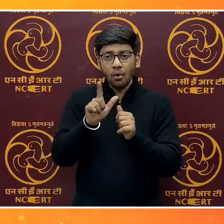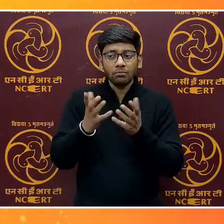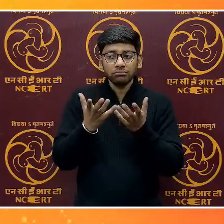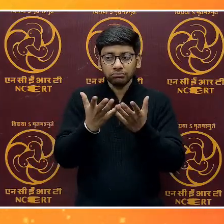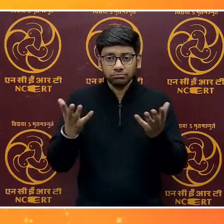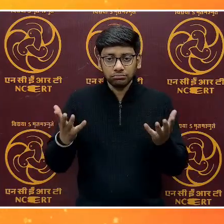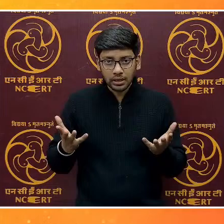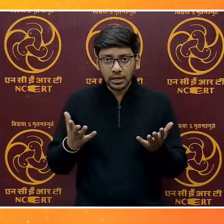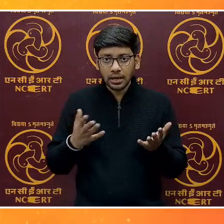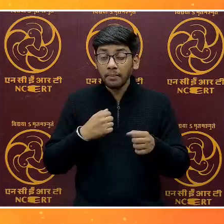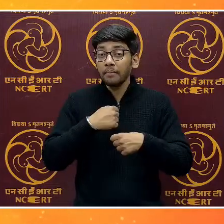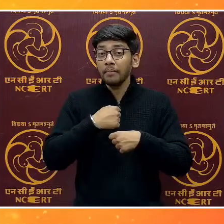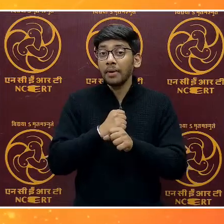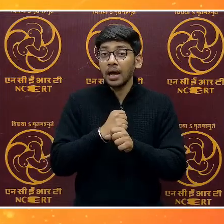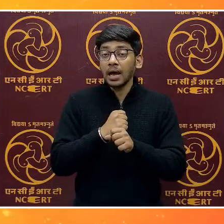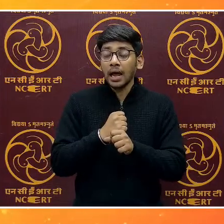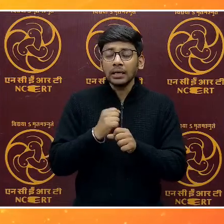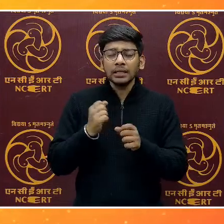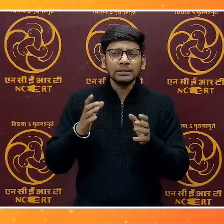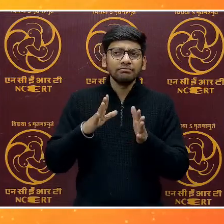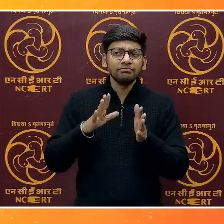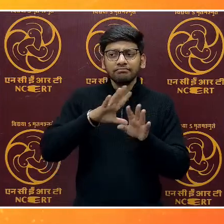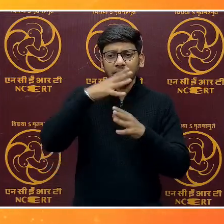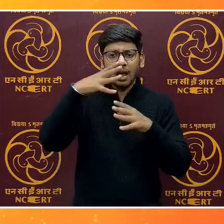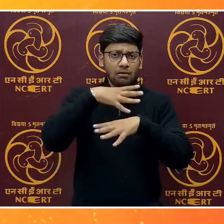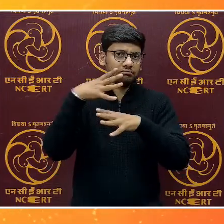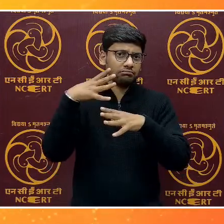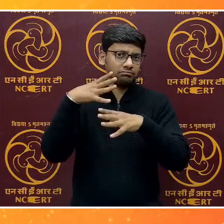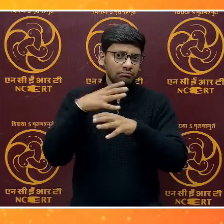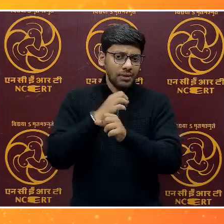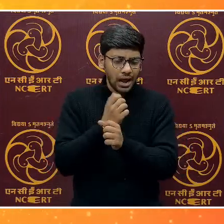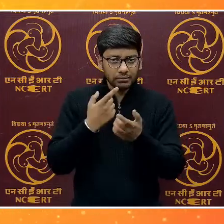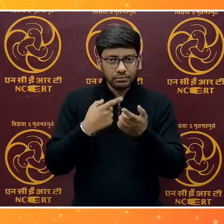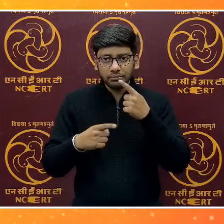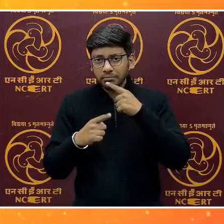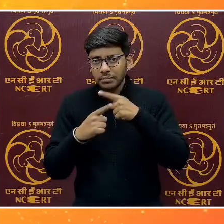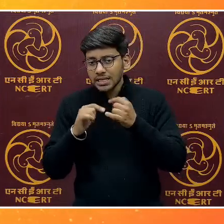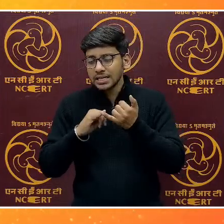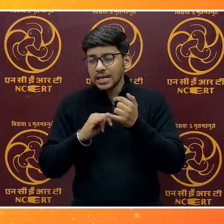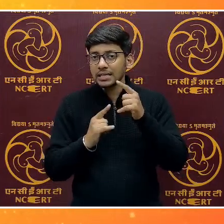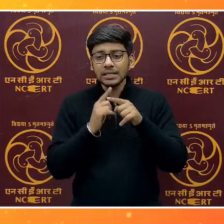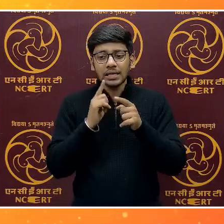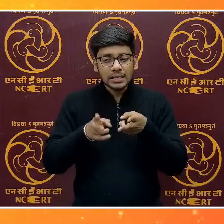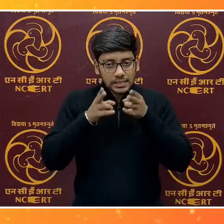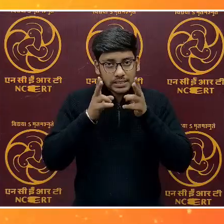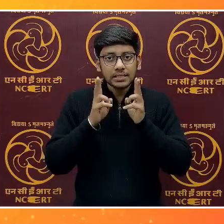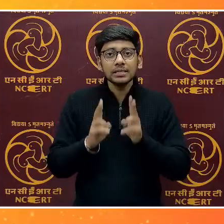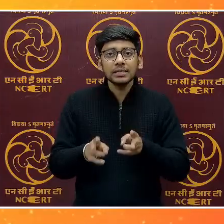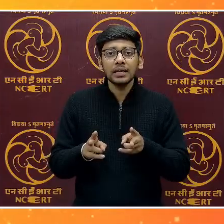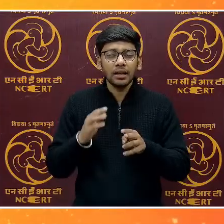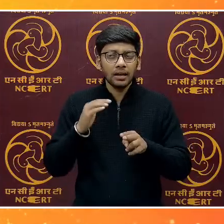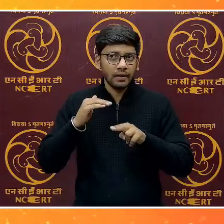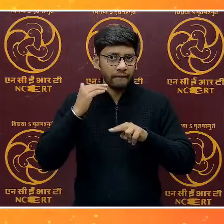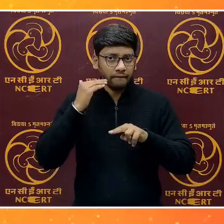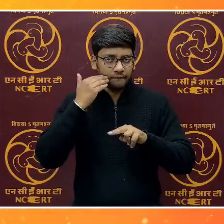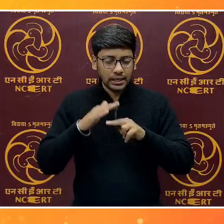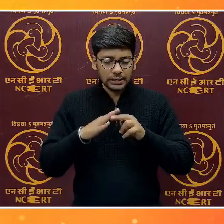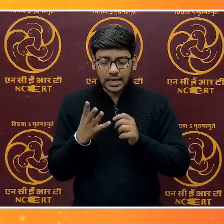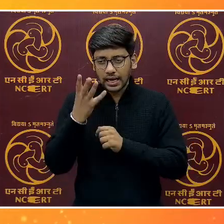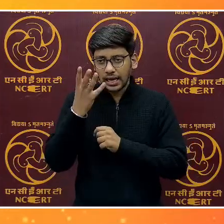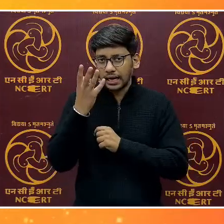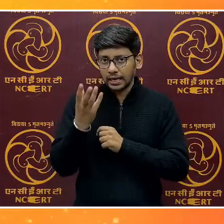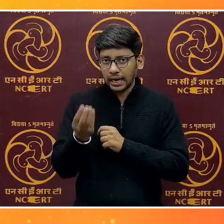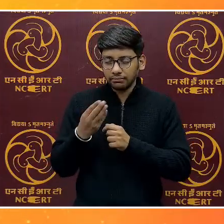us becomes dark and still. Yes. See, just like Harpreet told us that we sleep during the night. So everything is